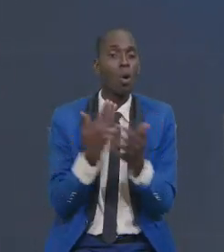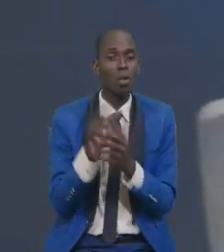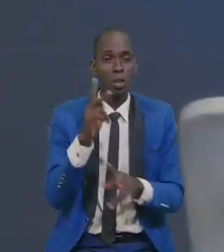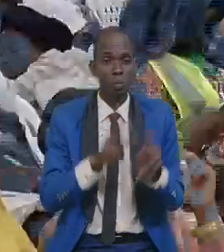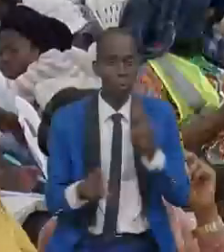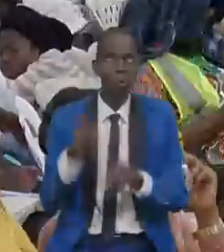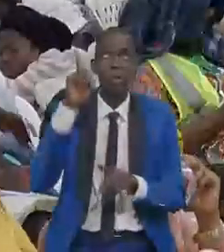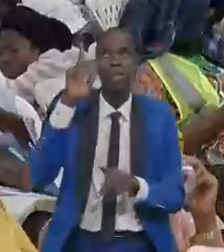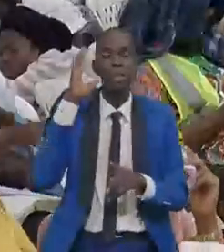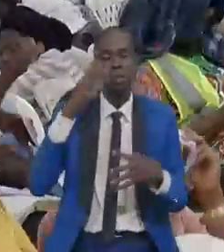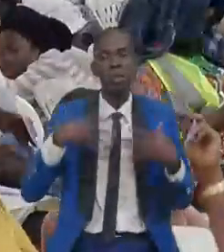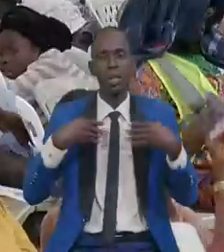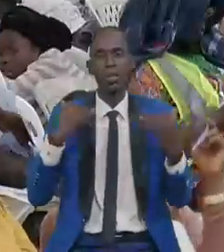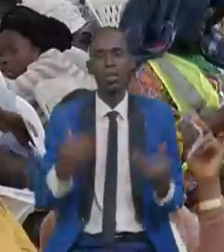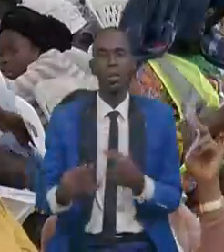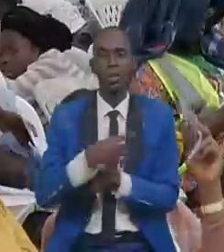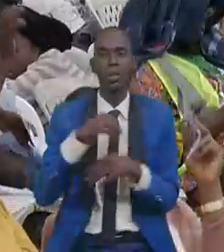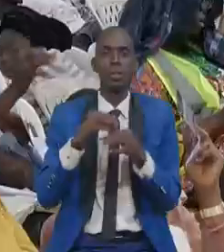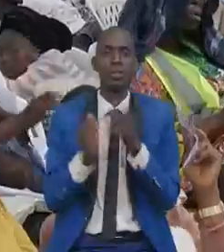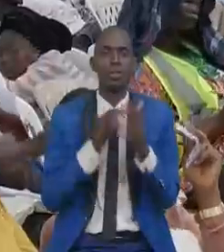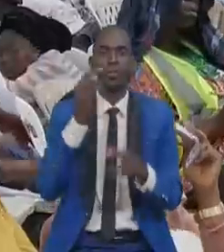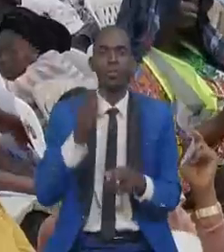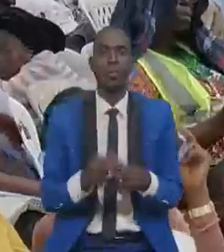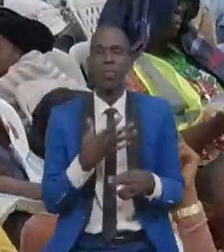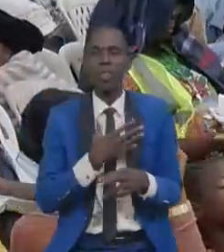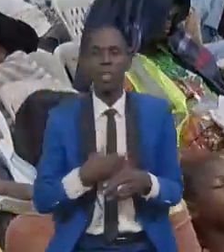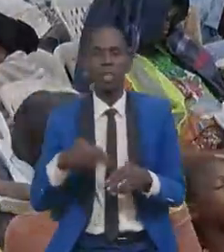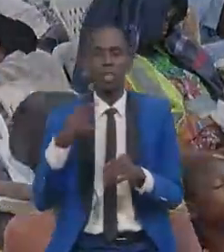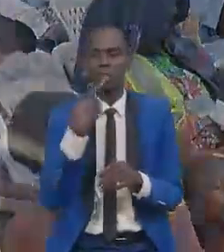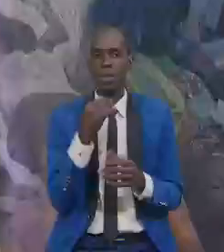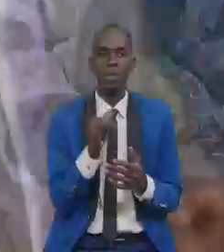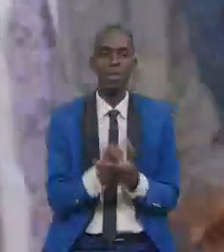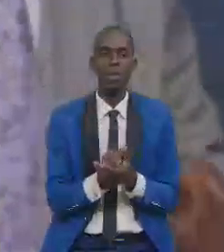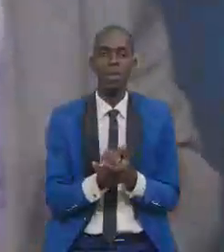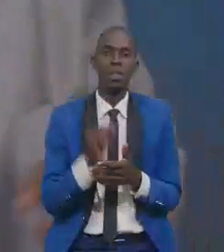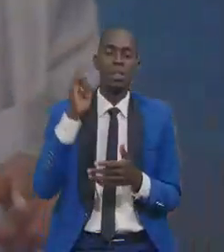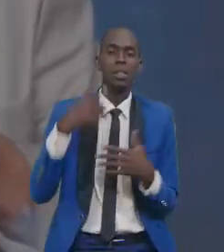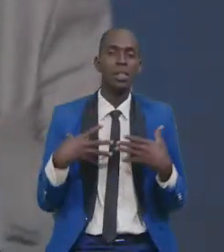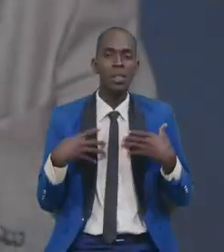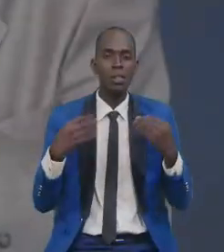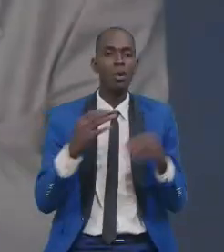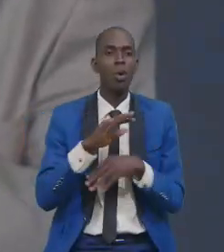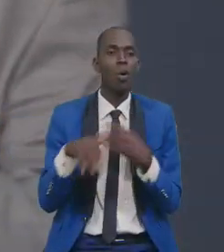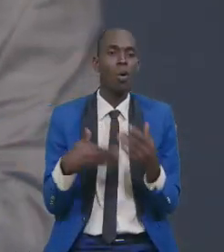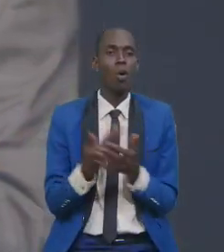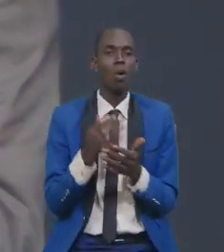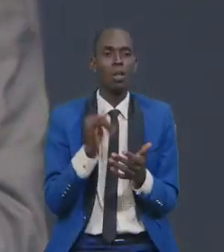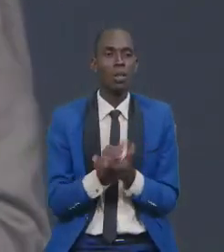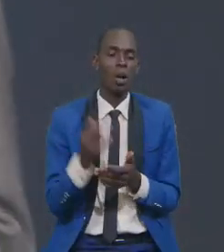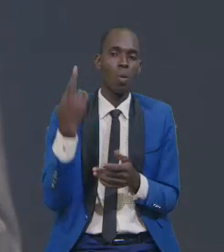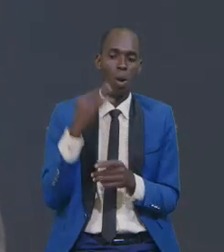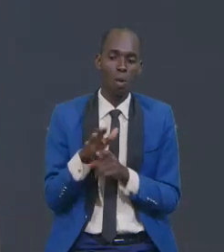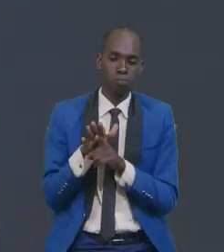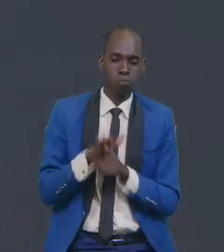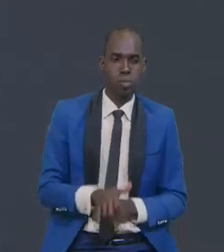in Jesus' name. And then it says, he healed all that were oppressed of the devil,